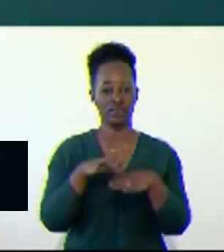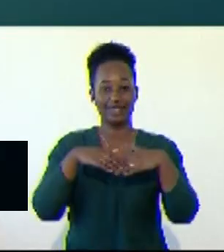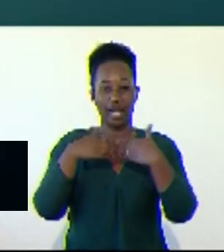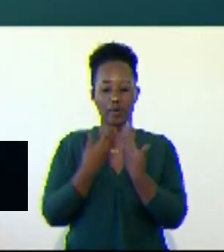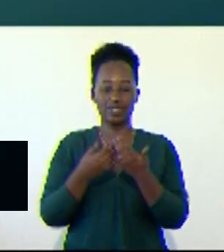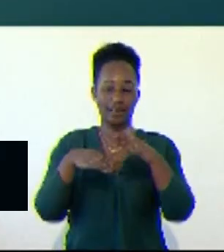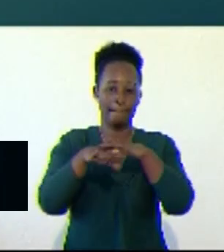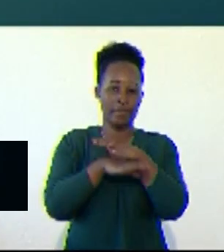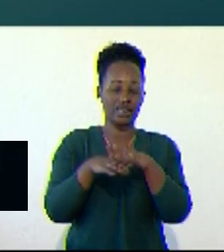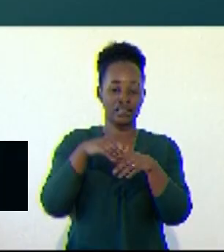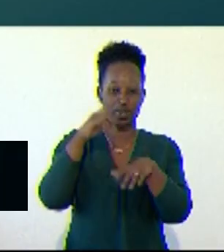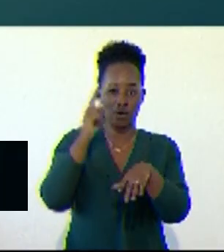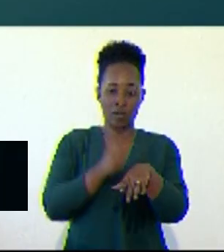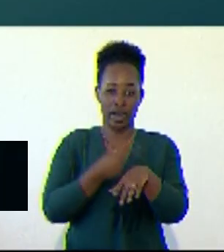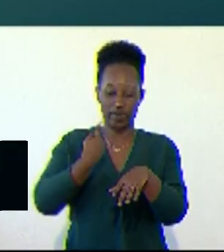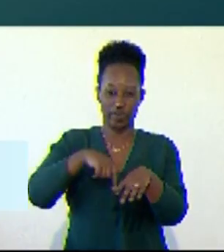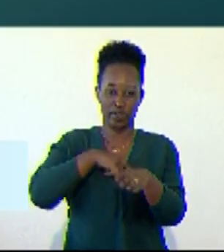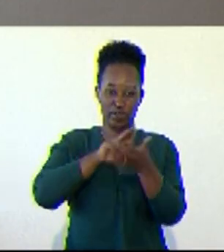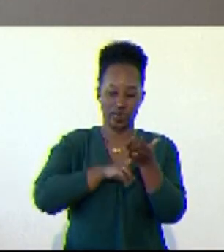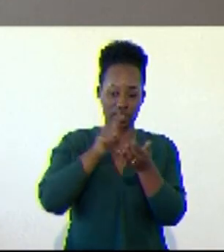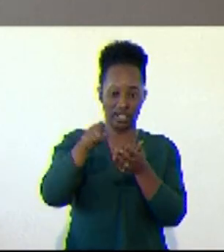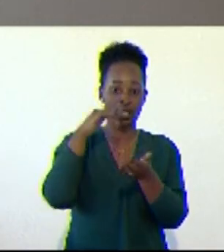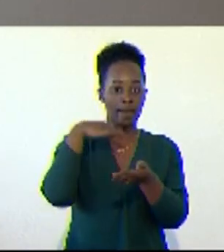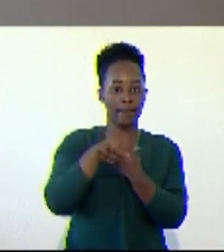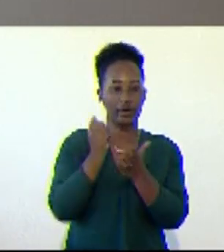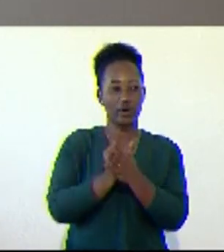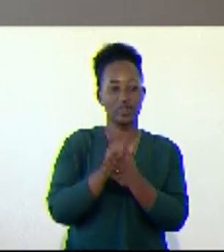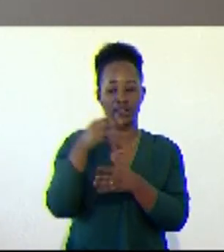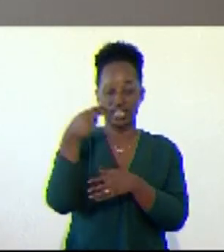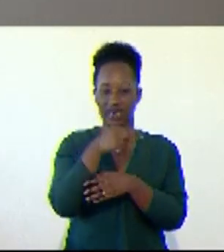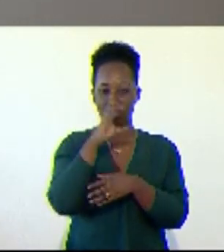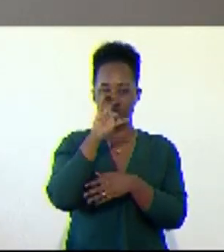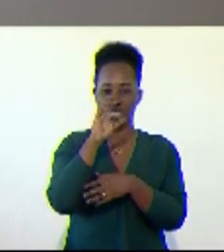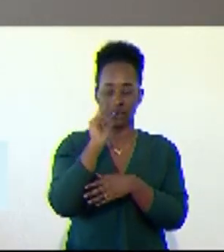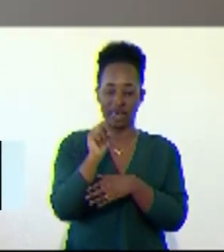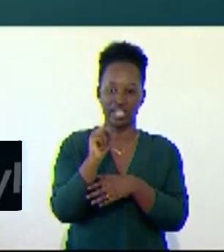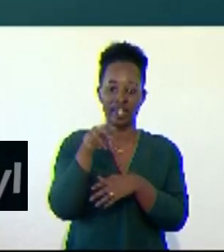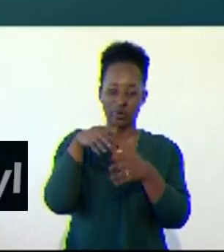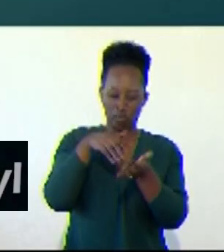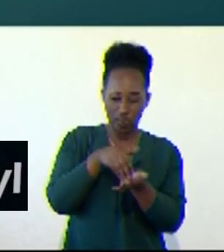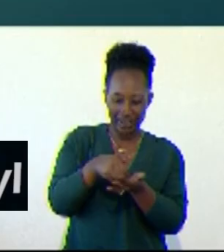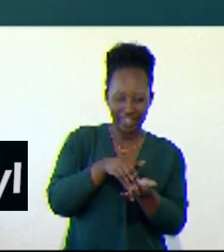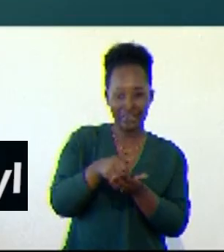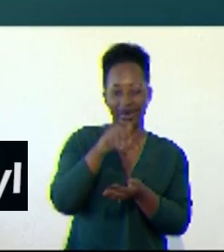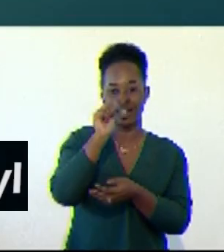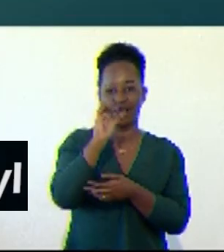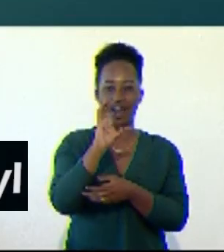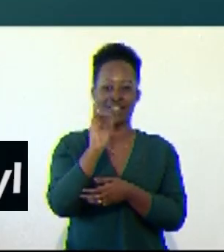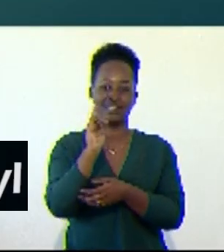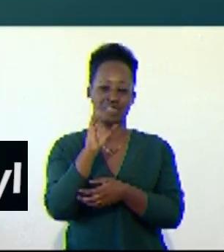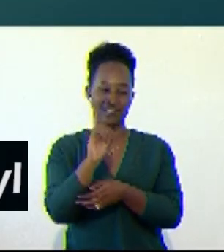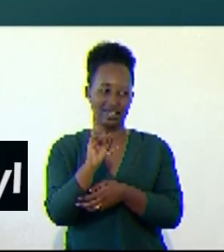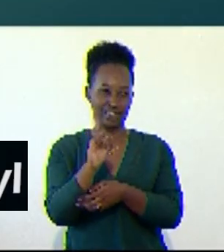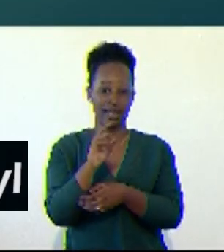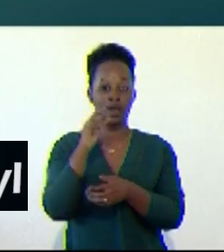base. Why do we use these conditions? It's because HCN is a weak acid. Being weak,